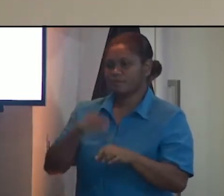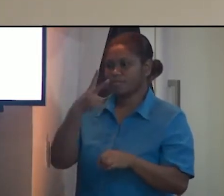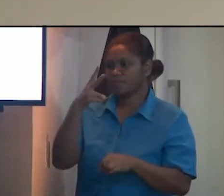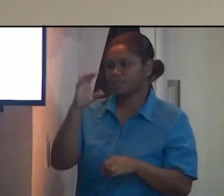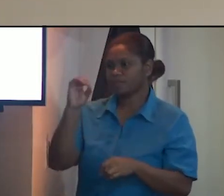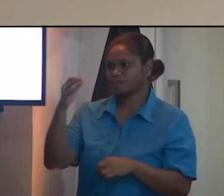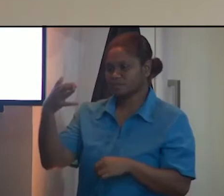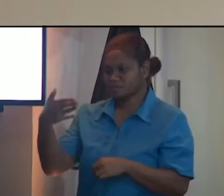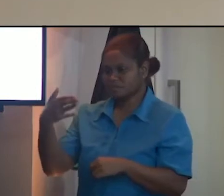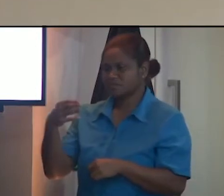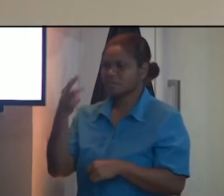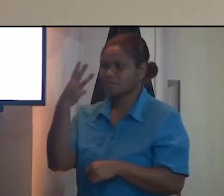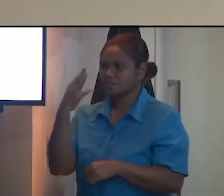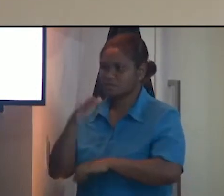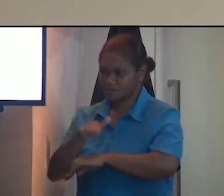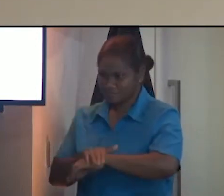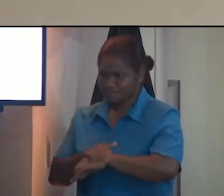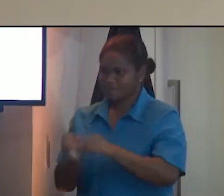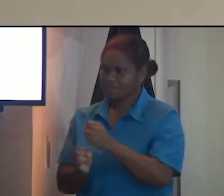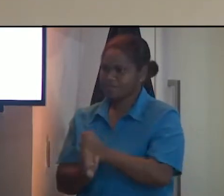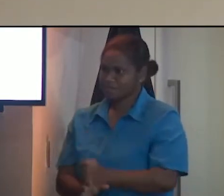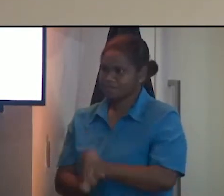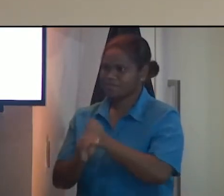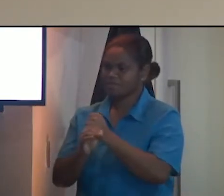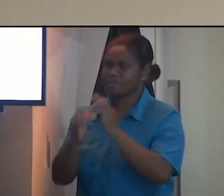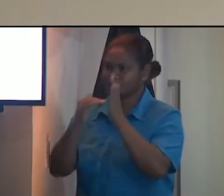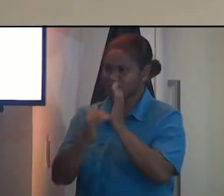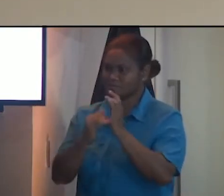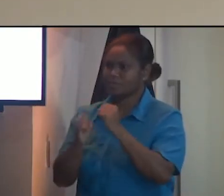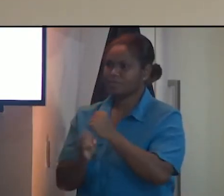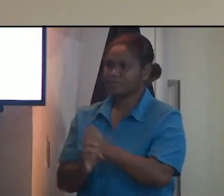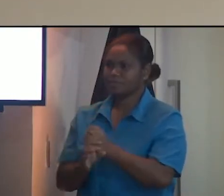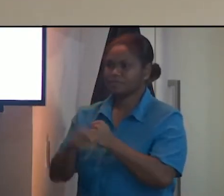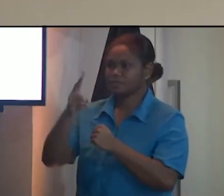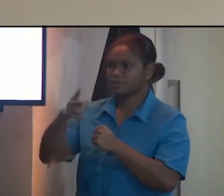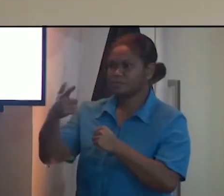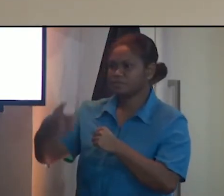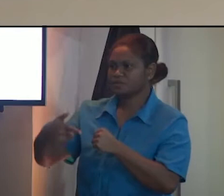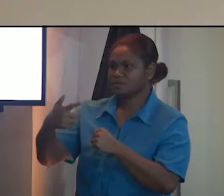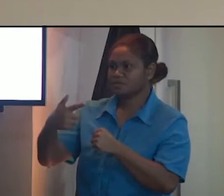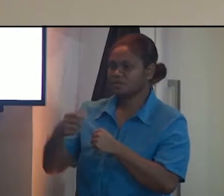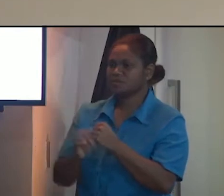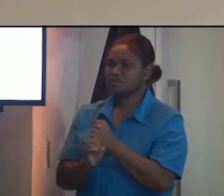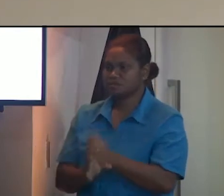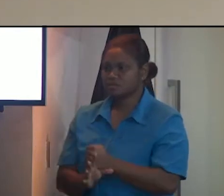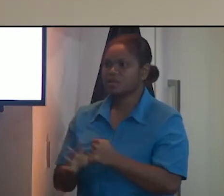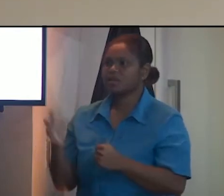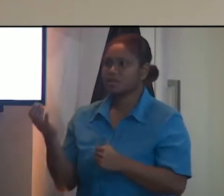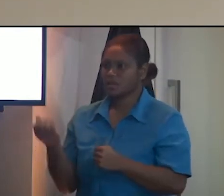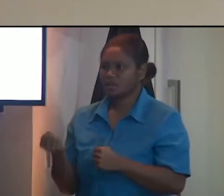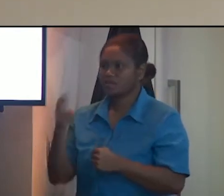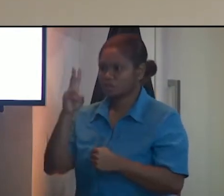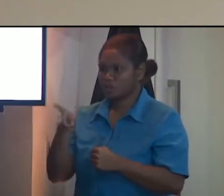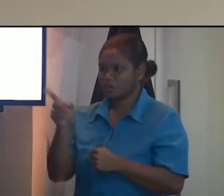for 3 reserve seats in parliament. In 2012, for 22 reserve seats. In 2017, for political parties to have 20% of women.